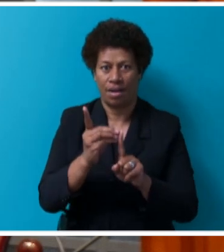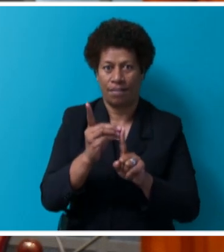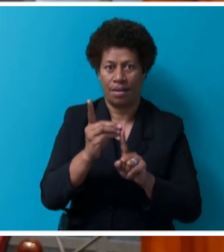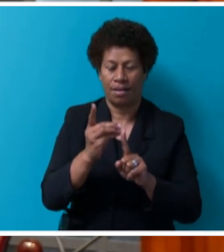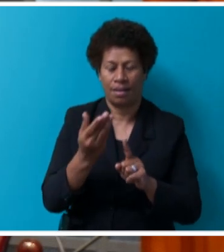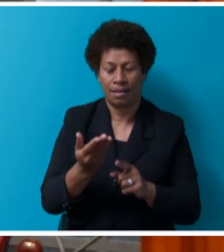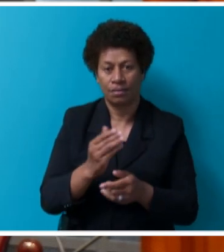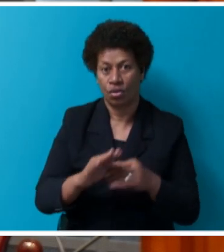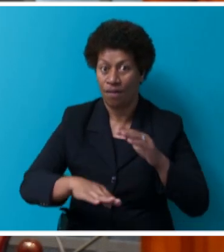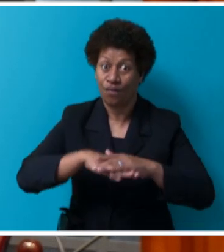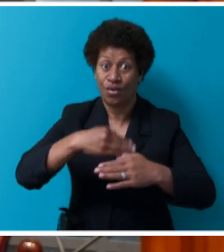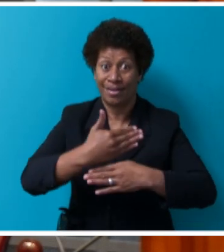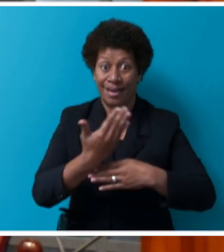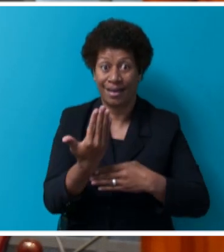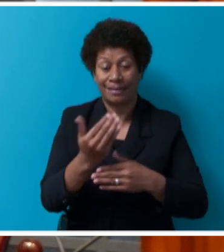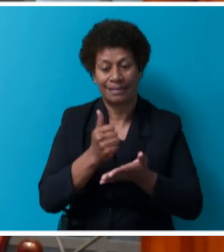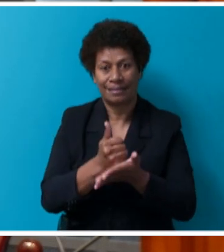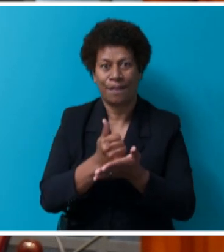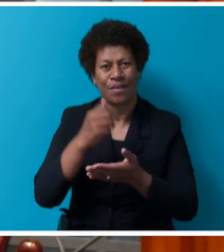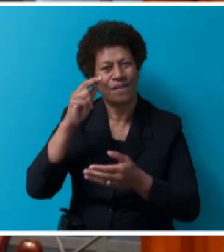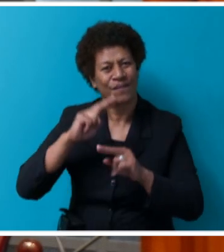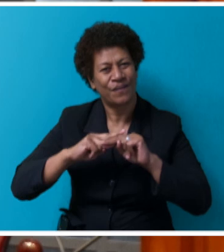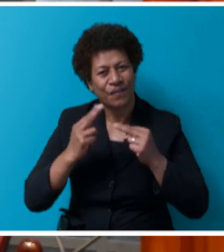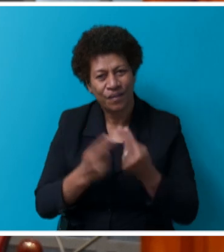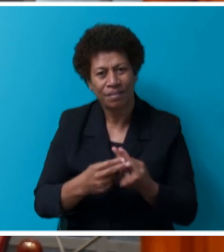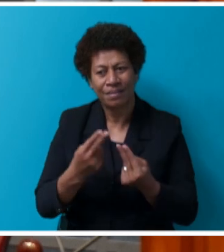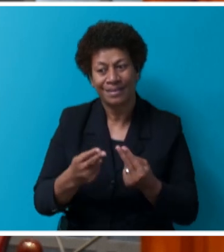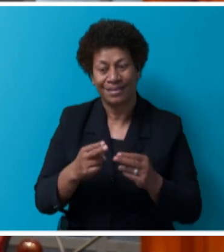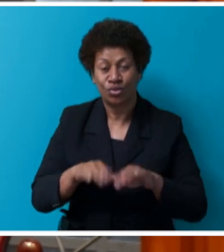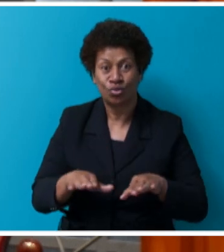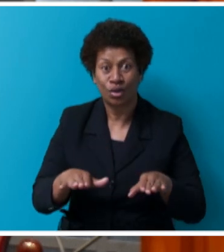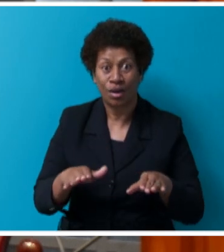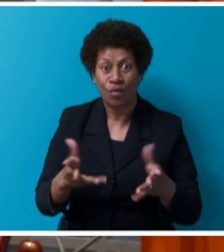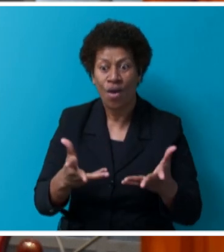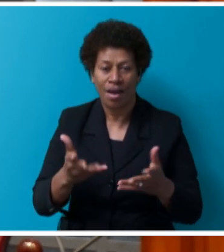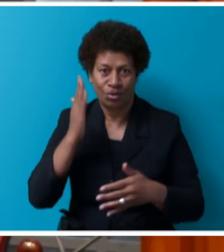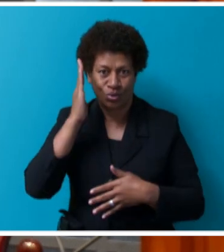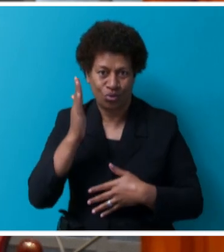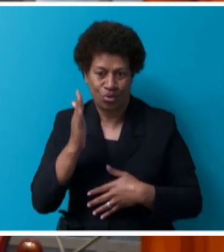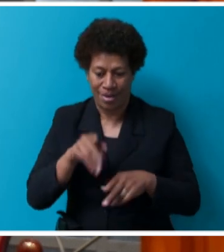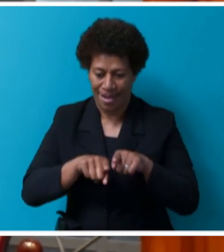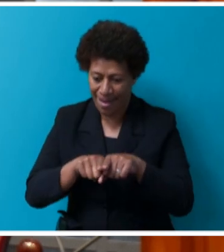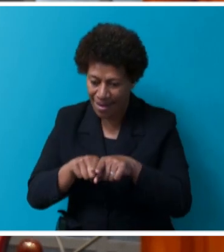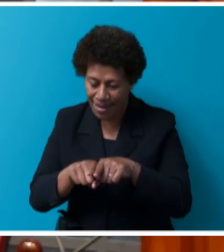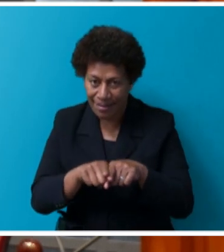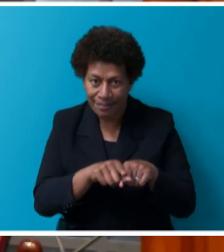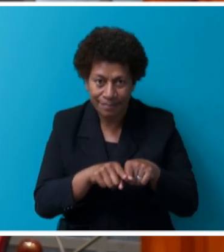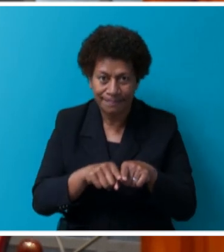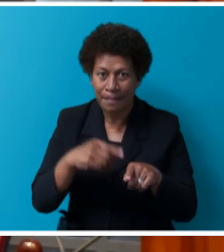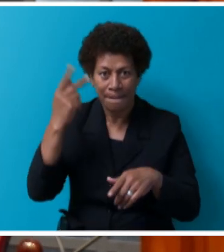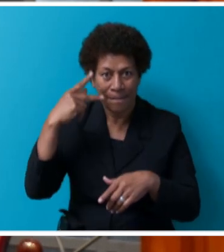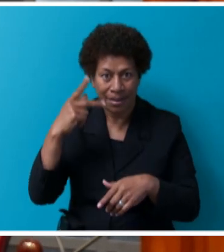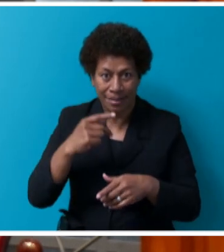full-day program supports families as the children are in school learning, and parents and guardians will be able to have